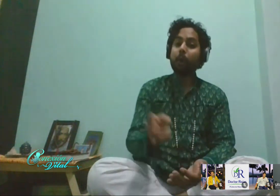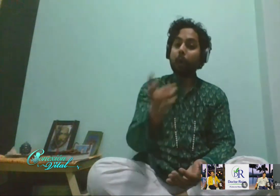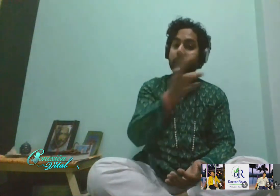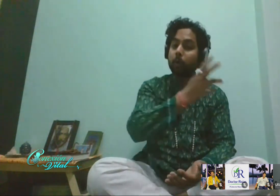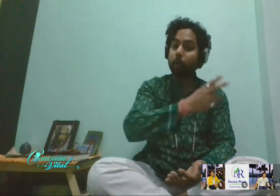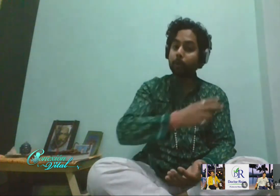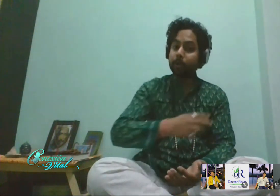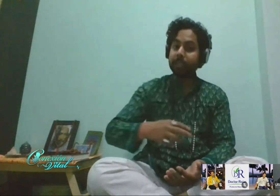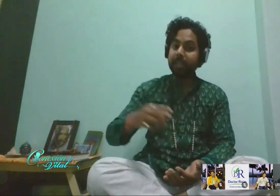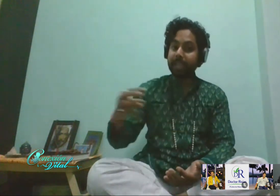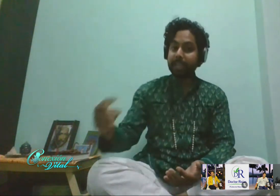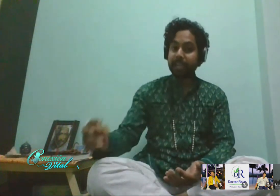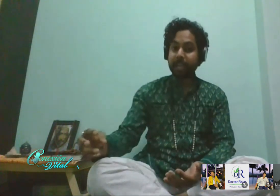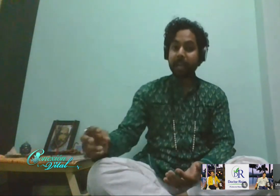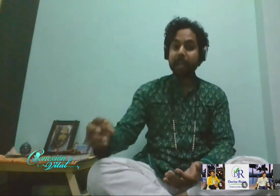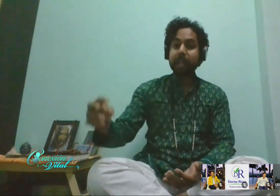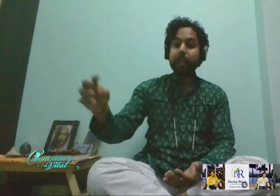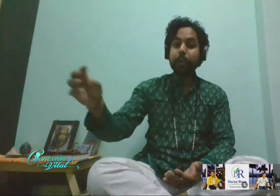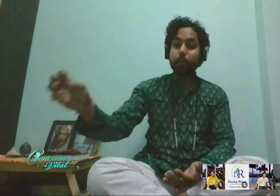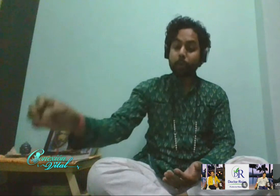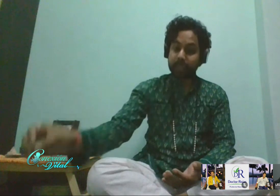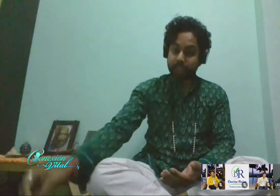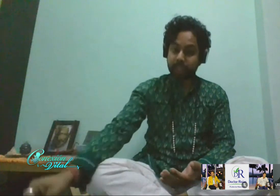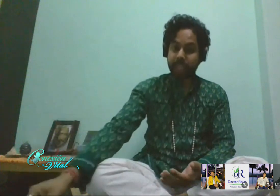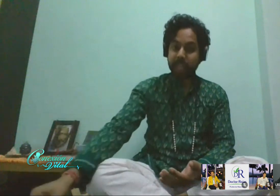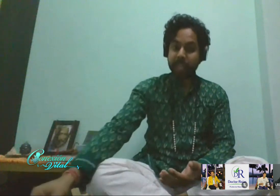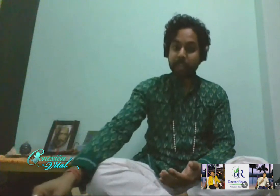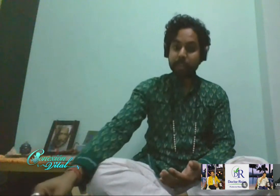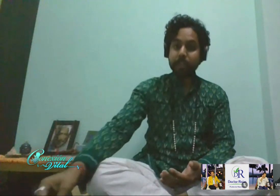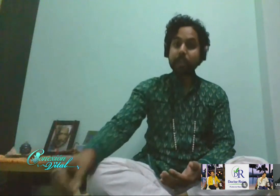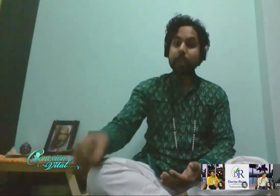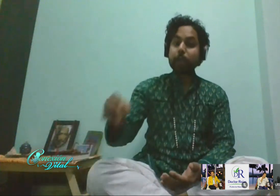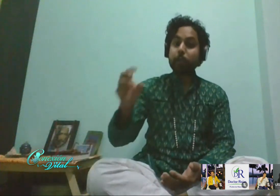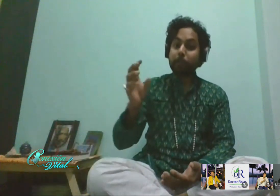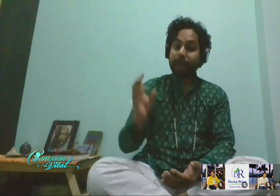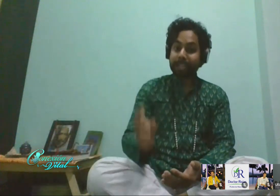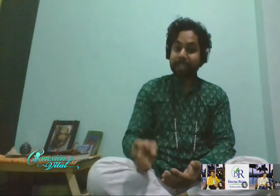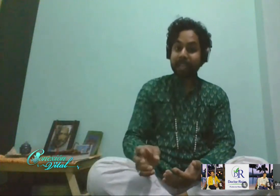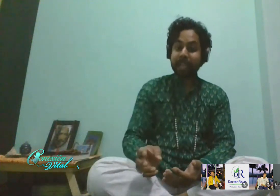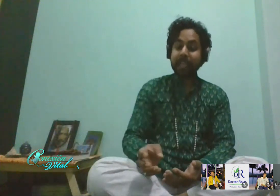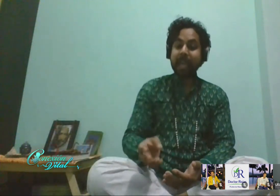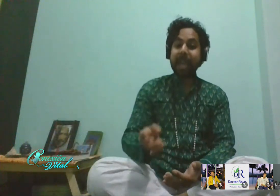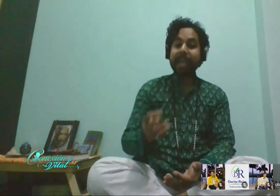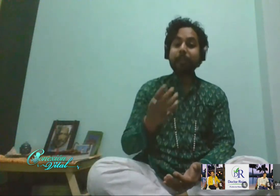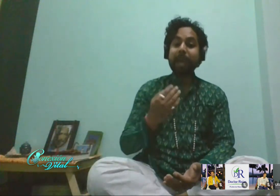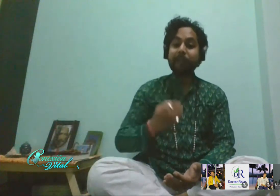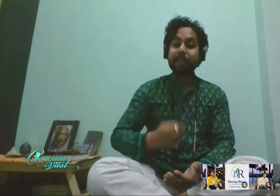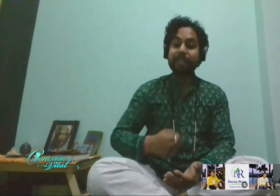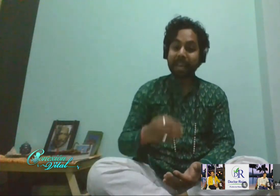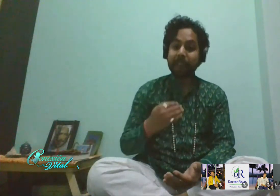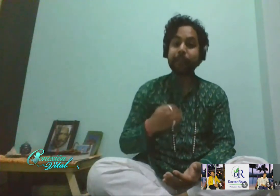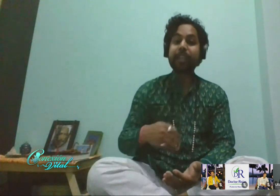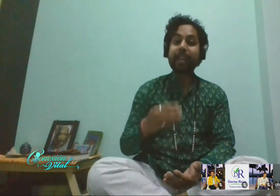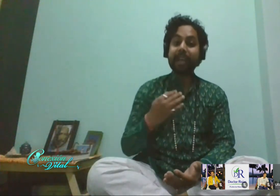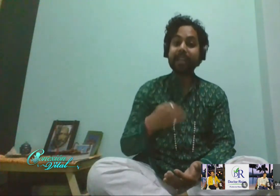come all over the India to Rishikesh to meditate and to